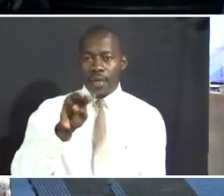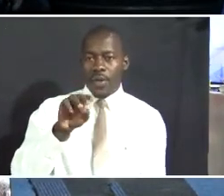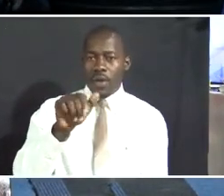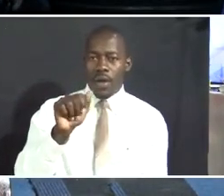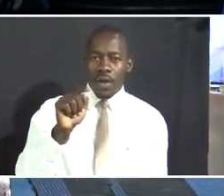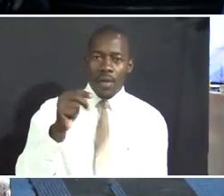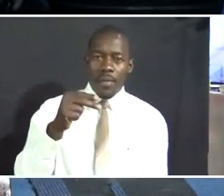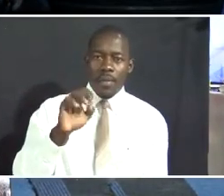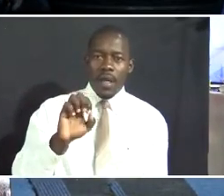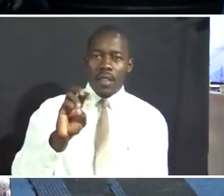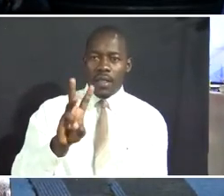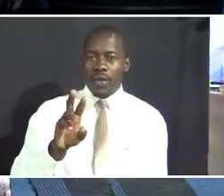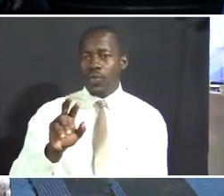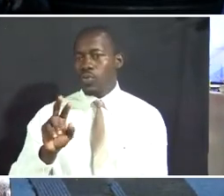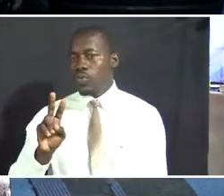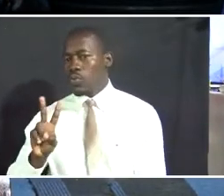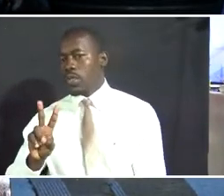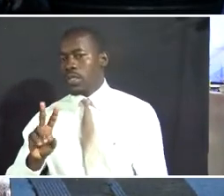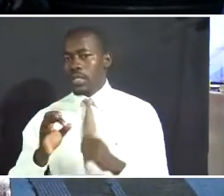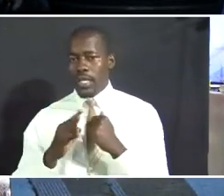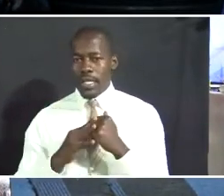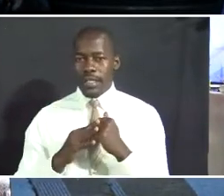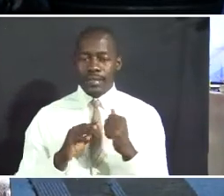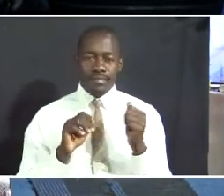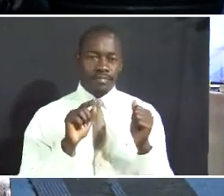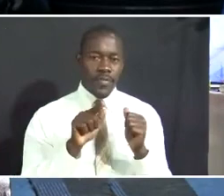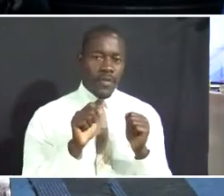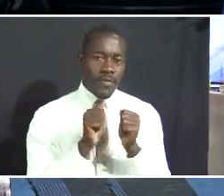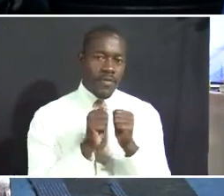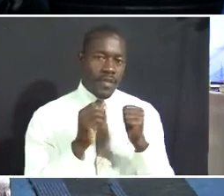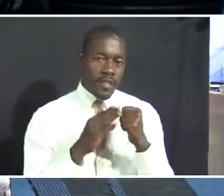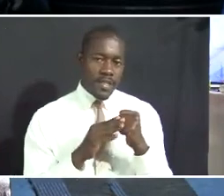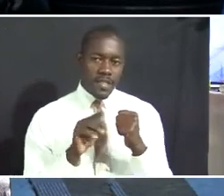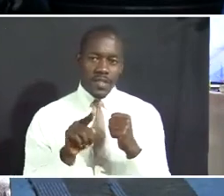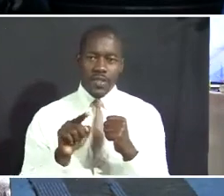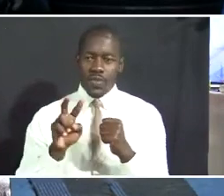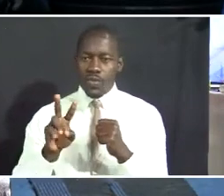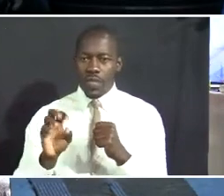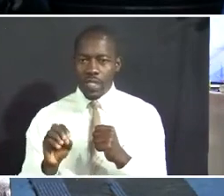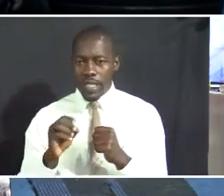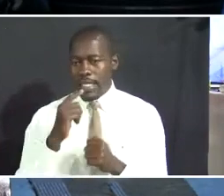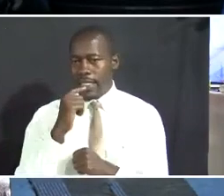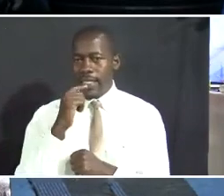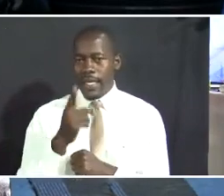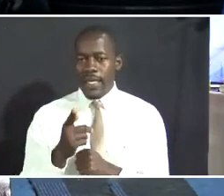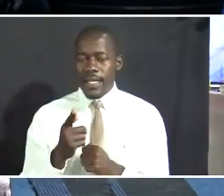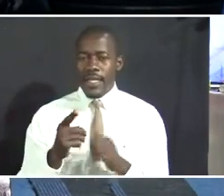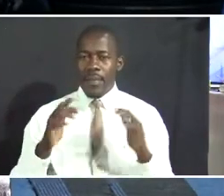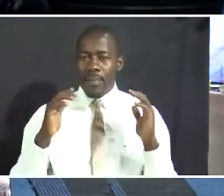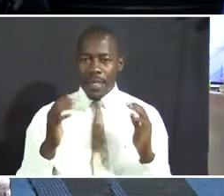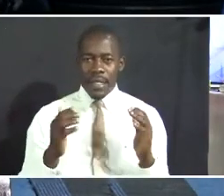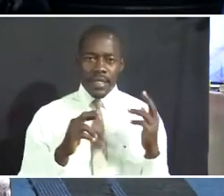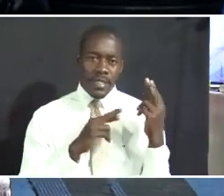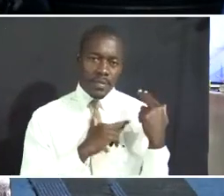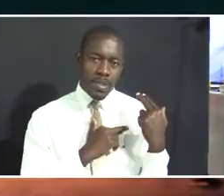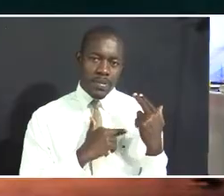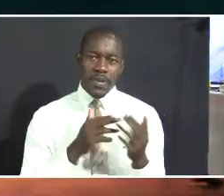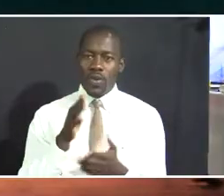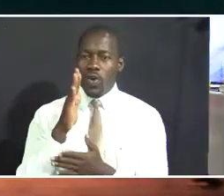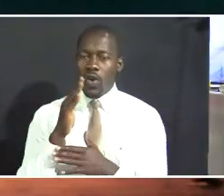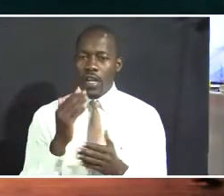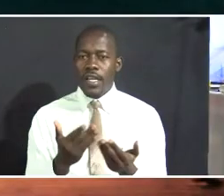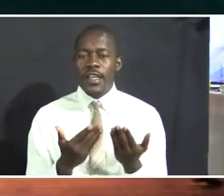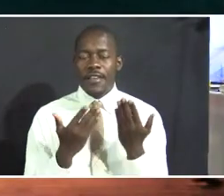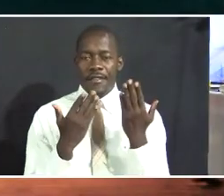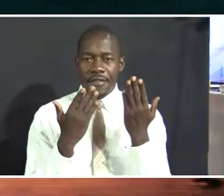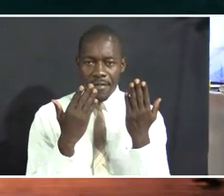28, verse 19 to 20, there is the great commission that therefore go and make